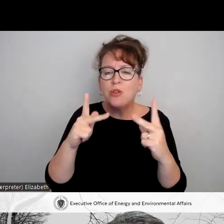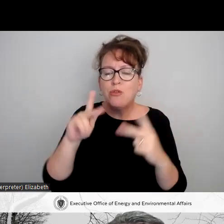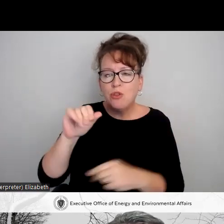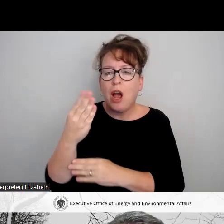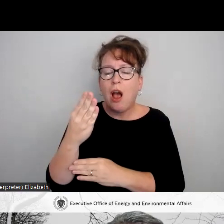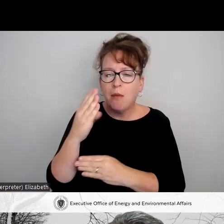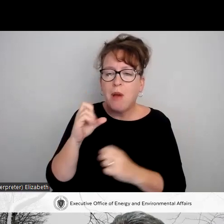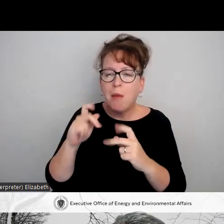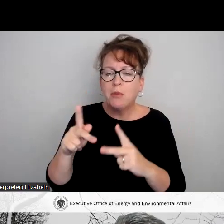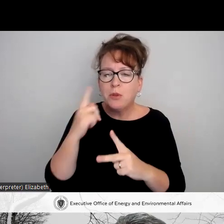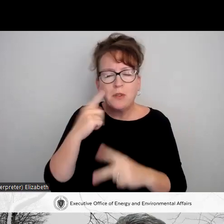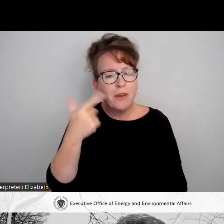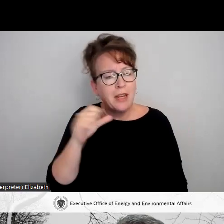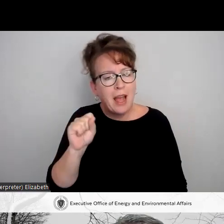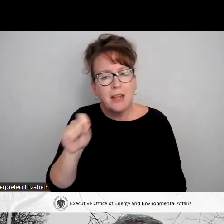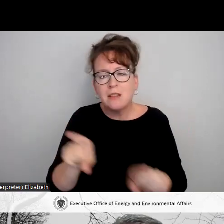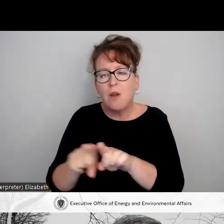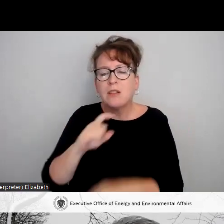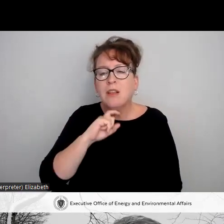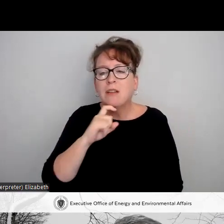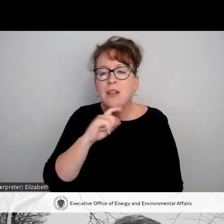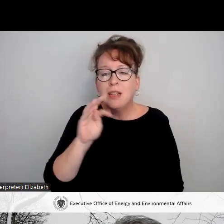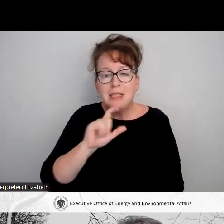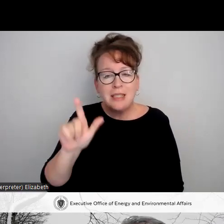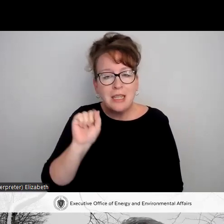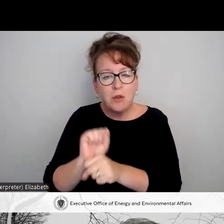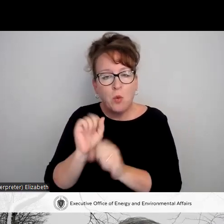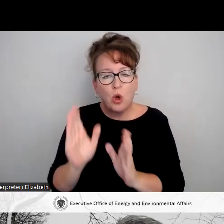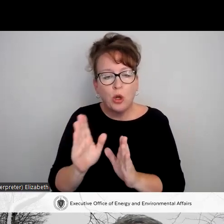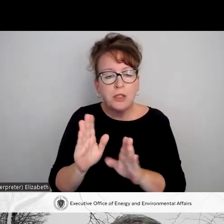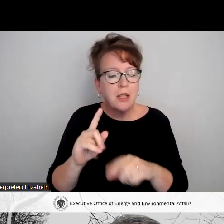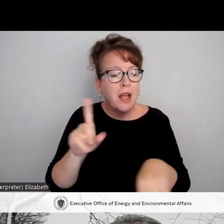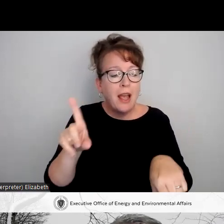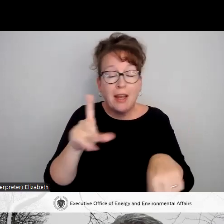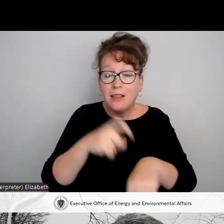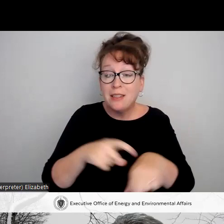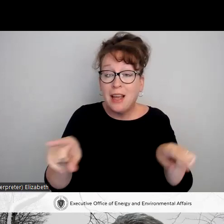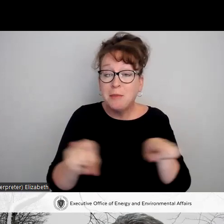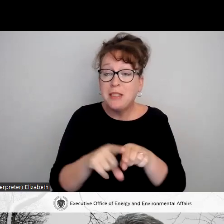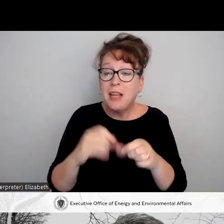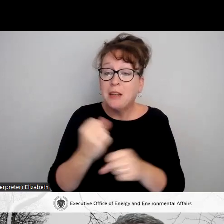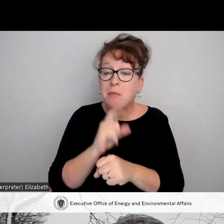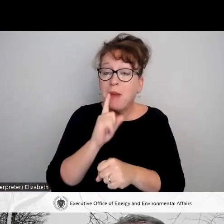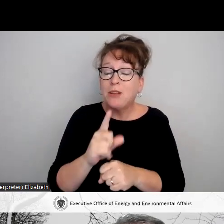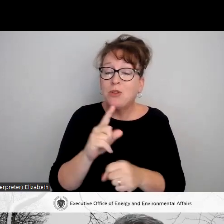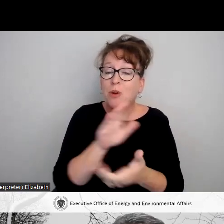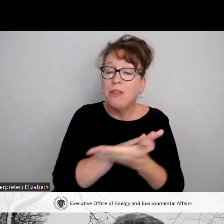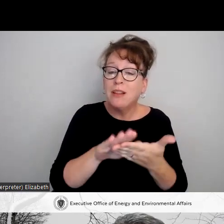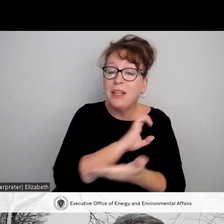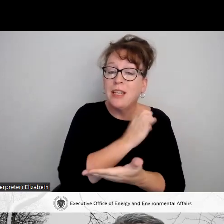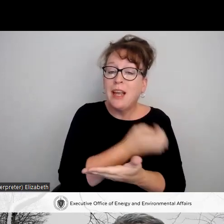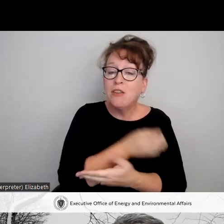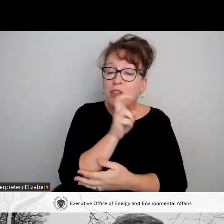industry workers and steel workers. And at the same time, we're emphasizing that the clean energy transition really